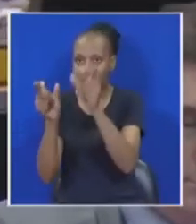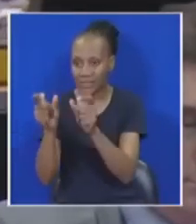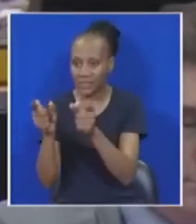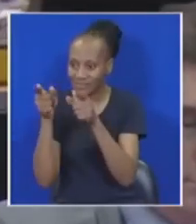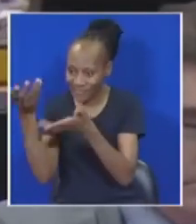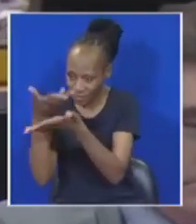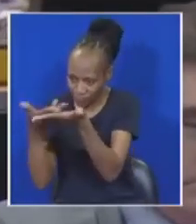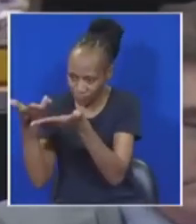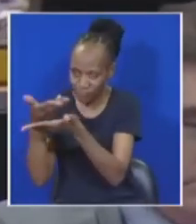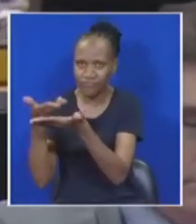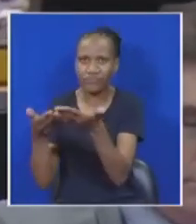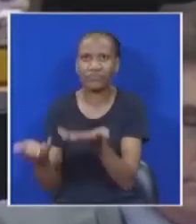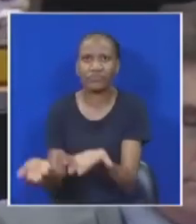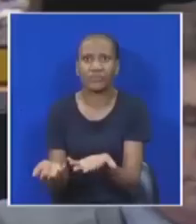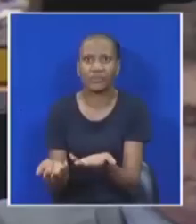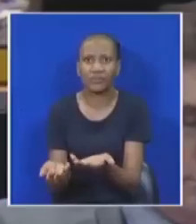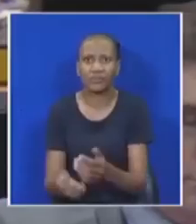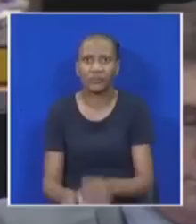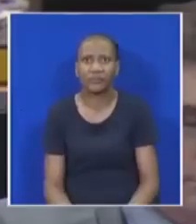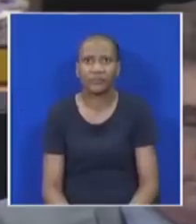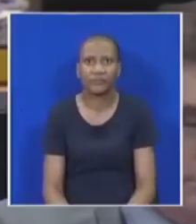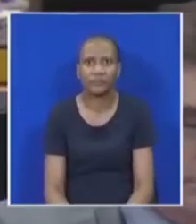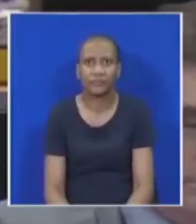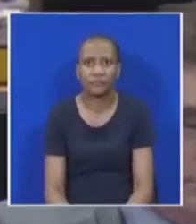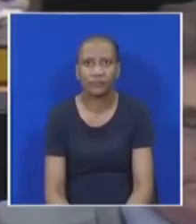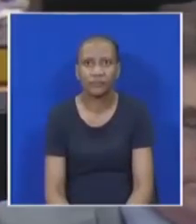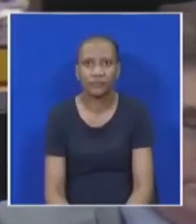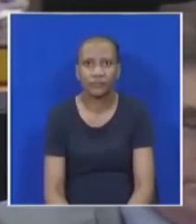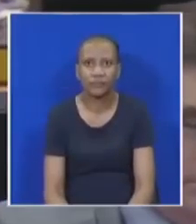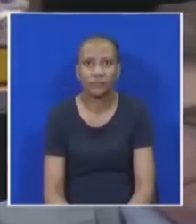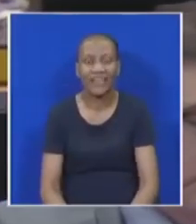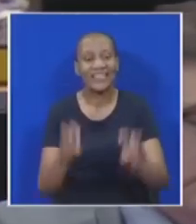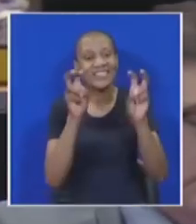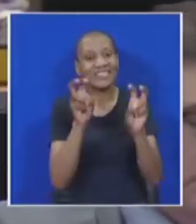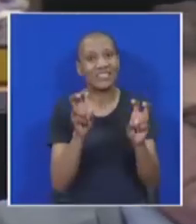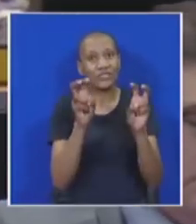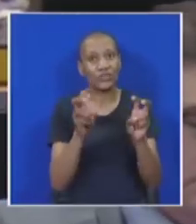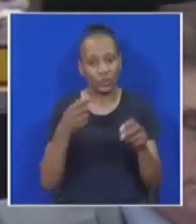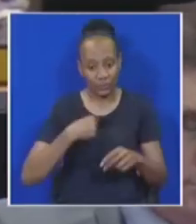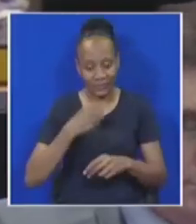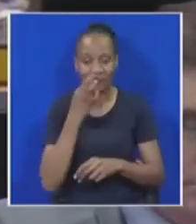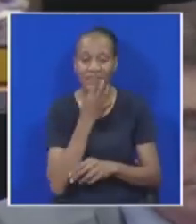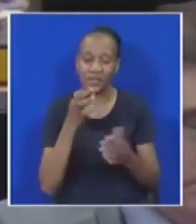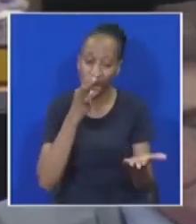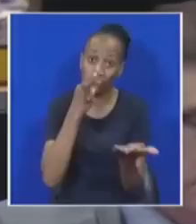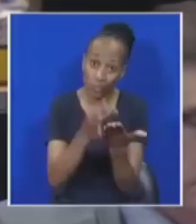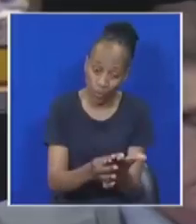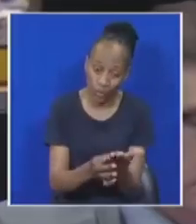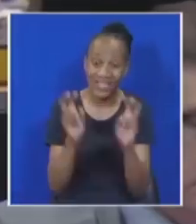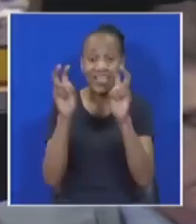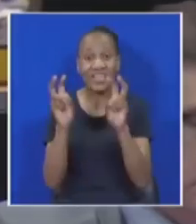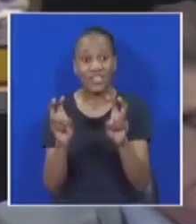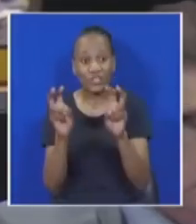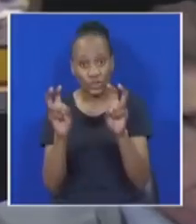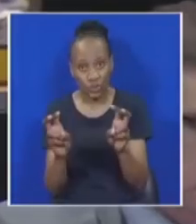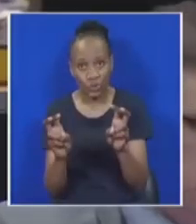it. It's a structure of Parliament, isn't it? Okay. The issue that you are saying, we're proposing that this matter, we should do it